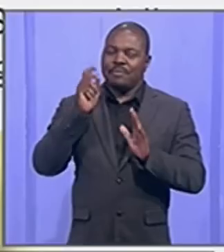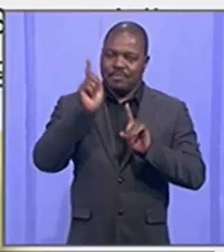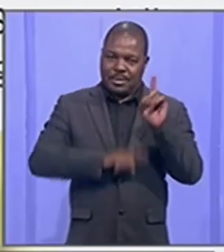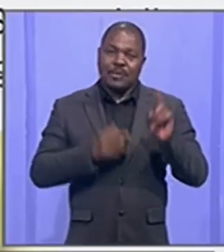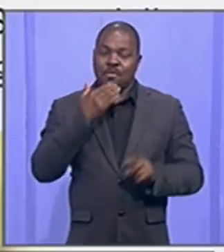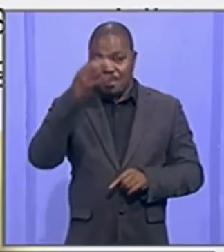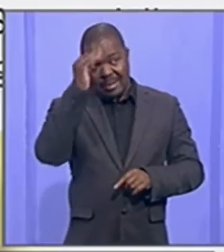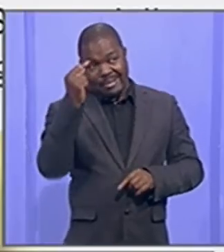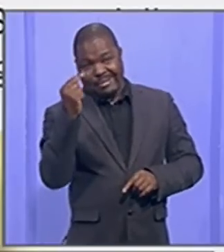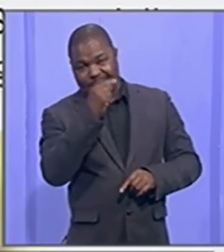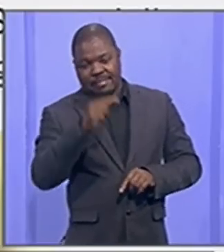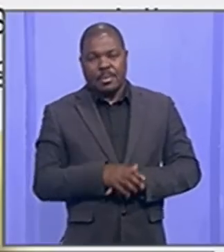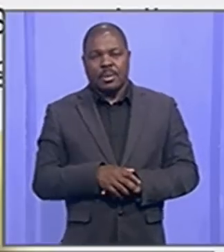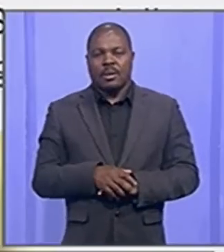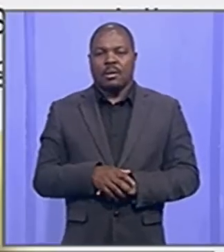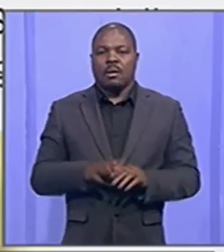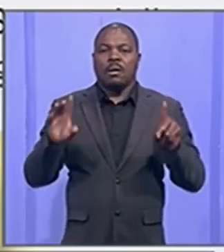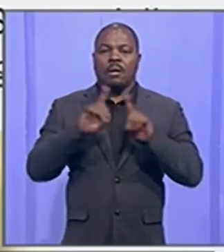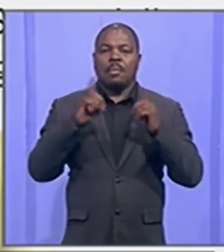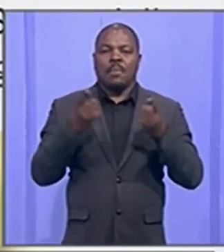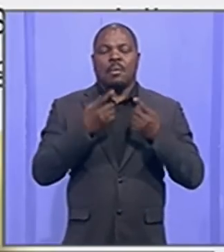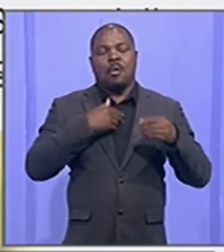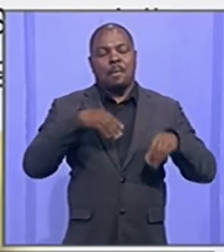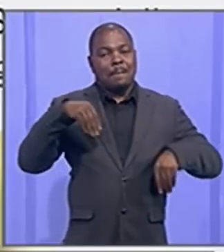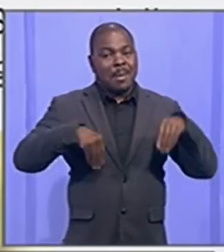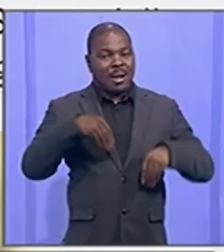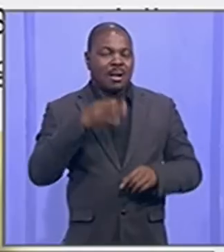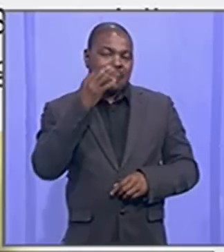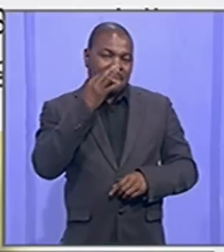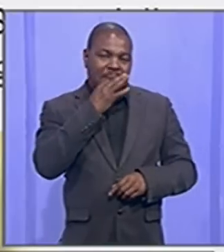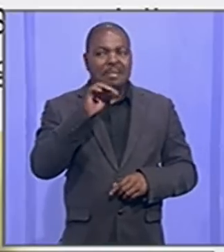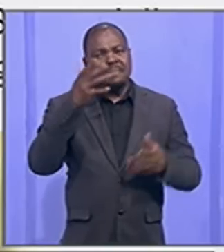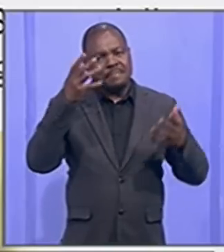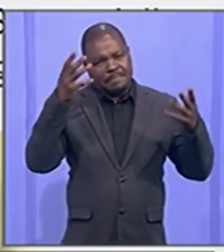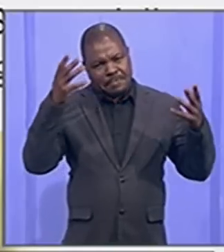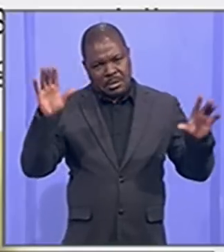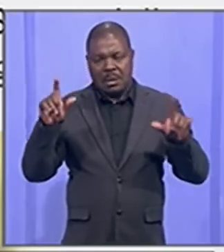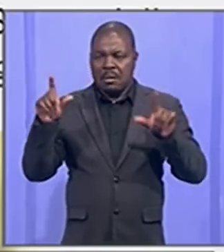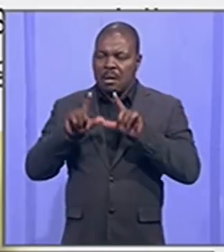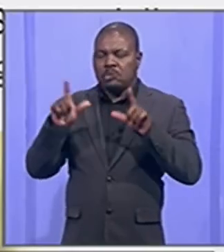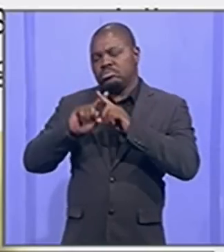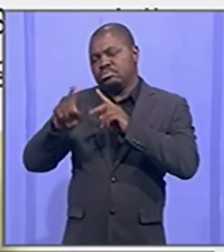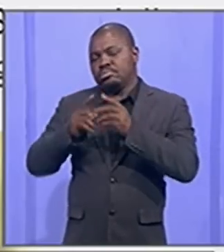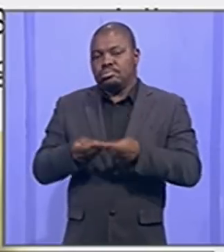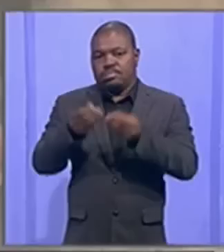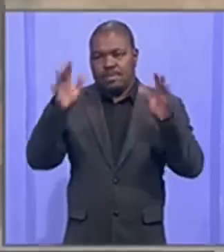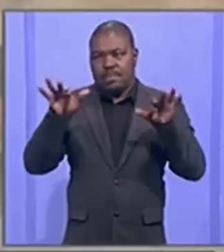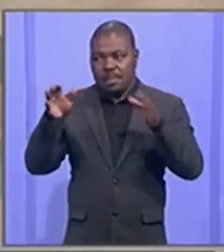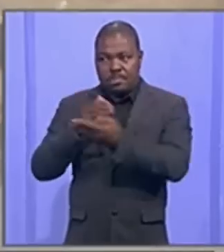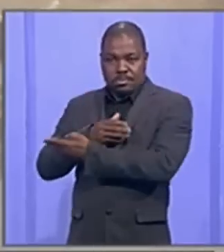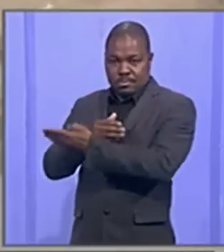state. Khabagare lefapha la diminerale la re le rebotse makwalotetla a le malwa mo kgaolong